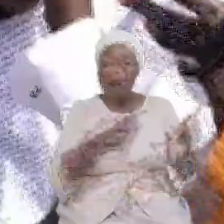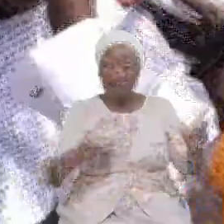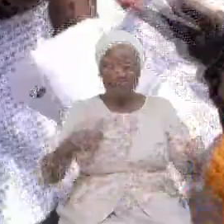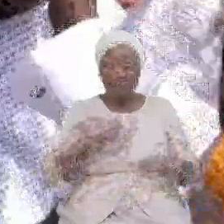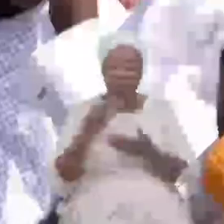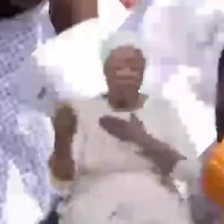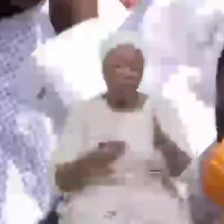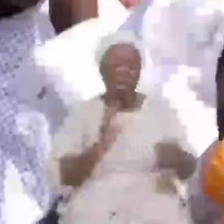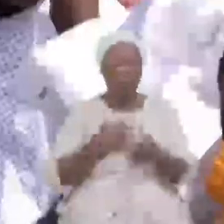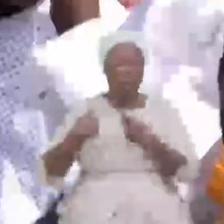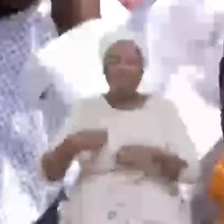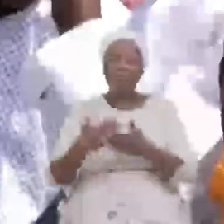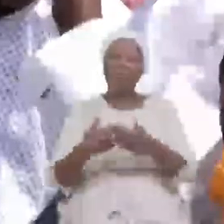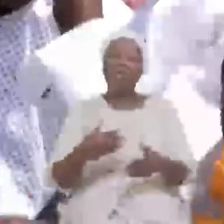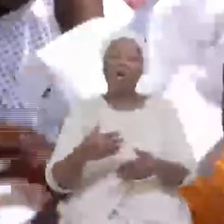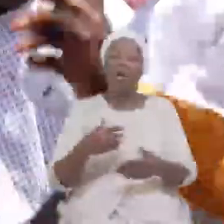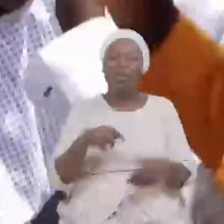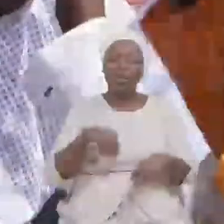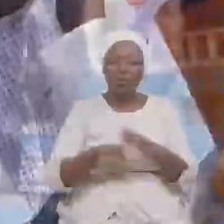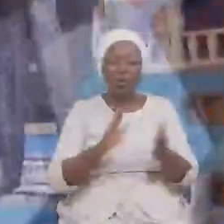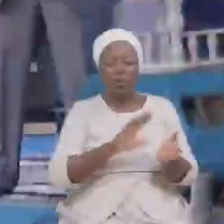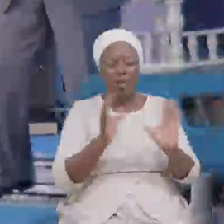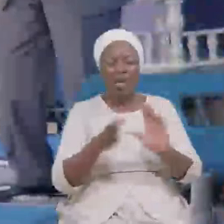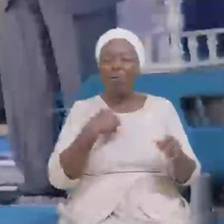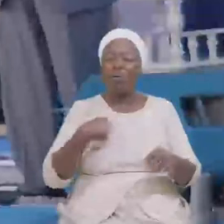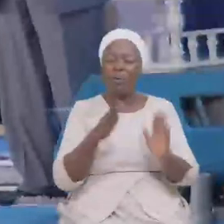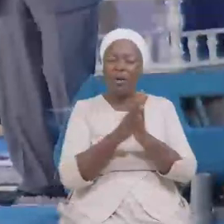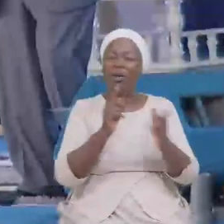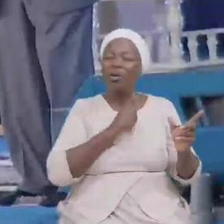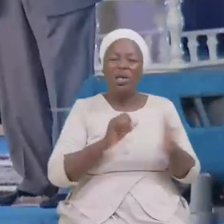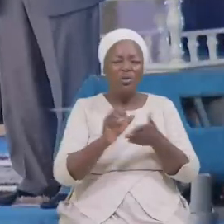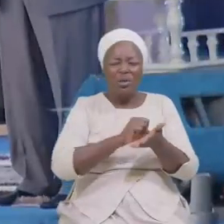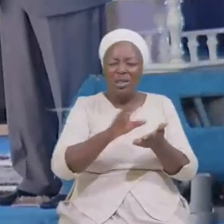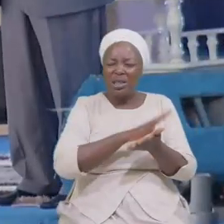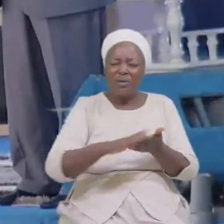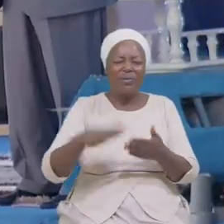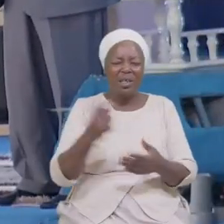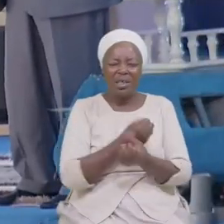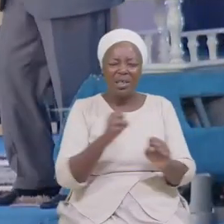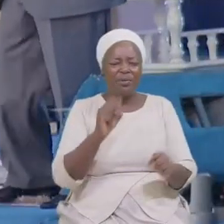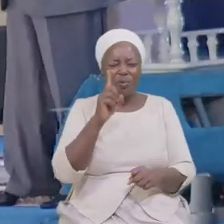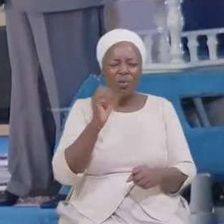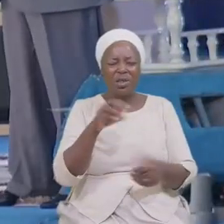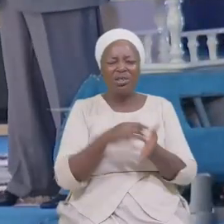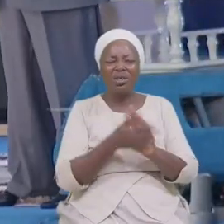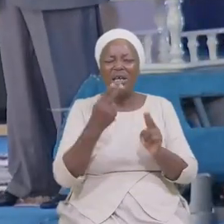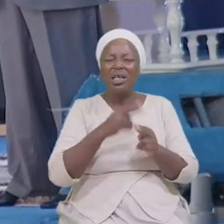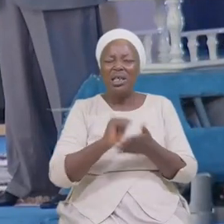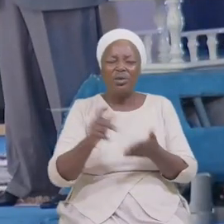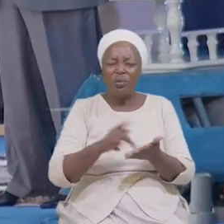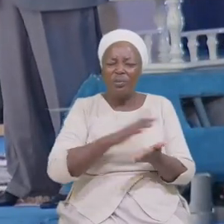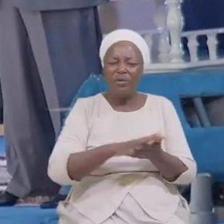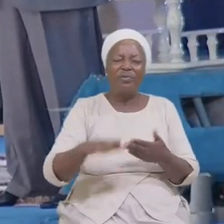hearts before you, and we pray, Lord, that you'll sanctify the saved one, that you'll purify the saved one,